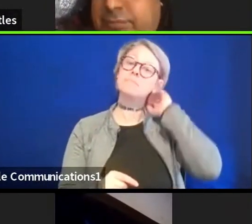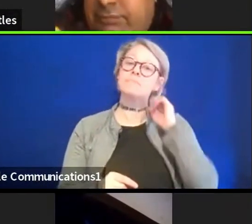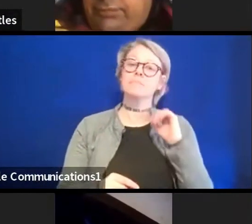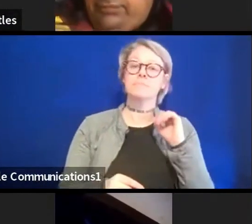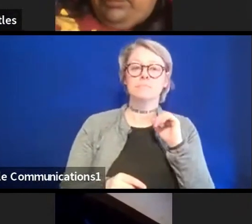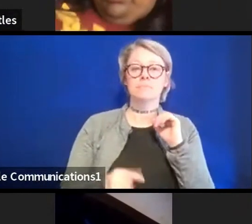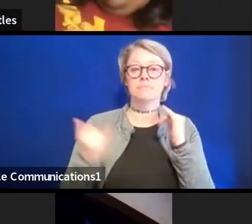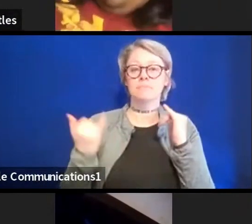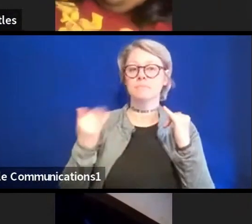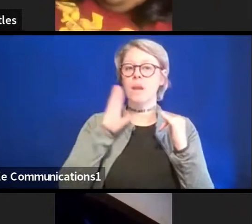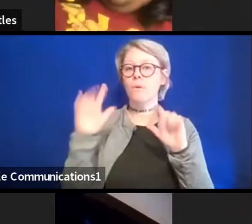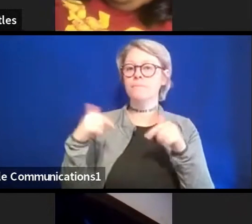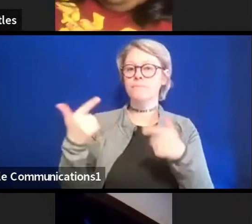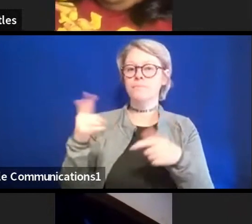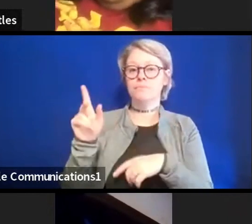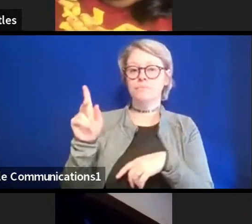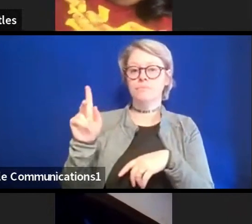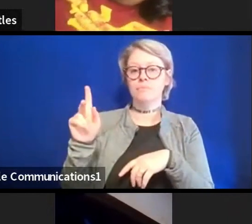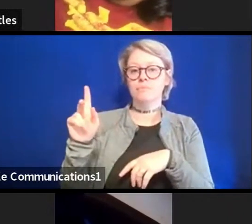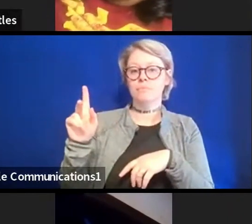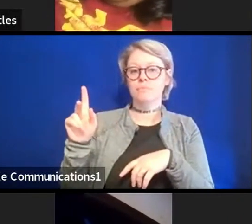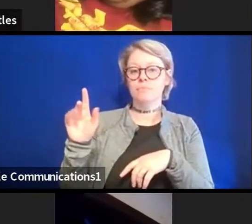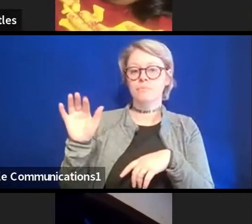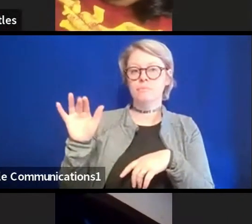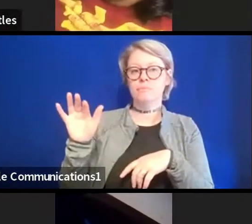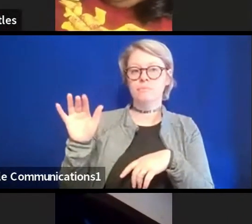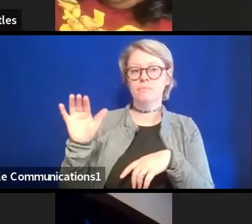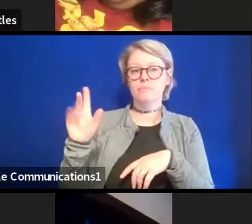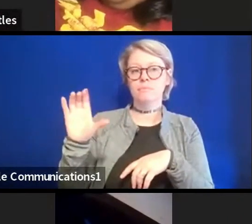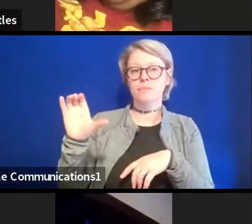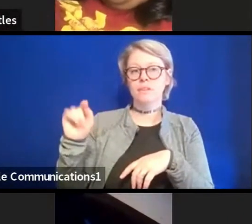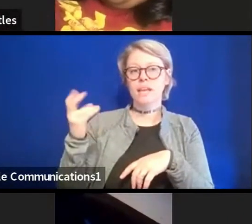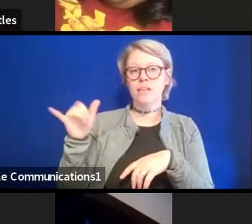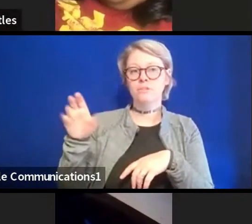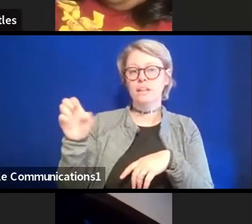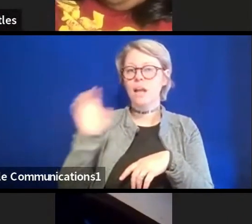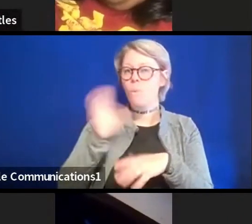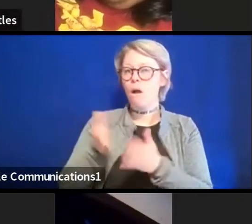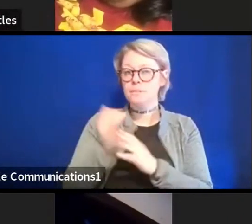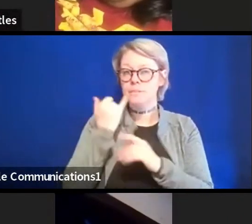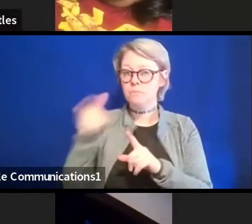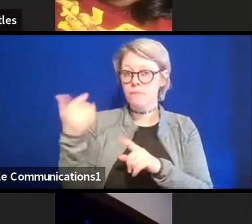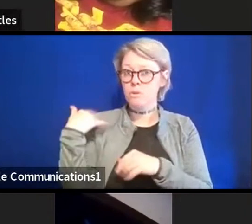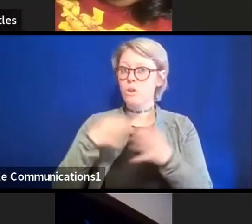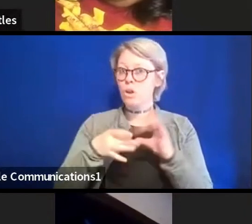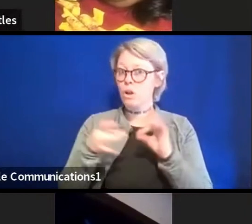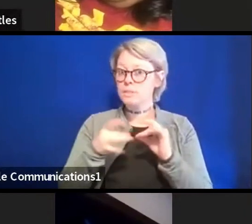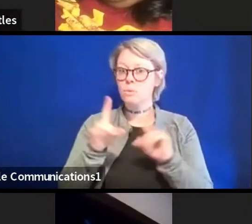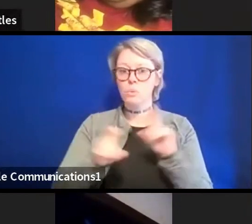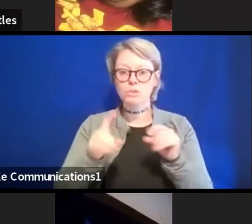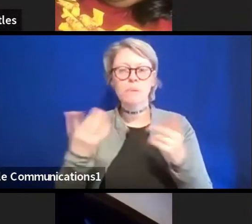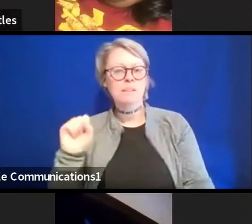ask Catherine if Catherine has any comments or questions, but I'm wondering, Sandra, a Novelette, do you